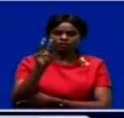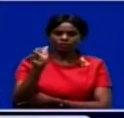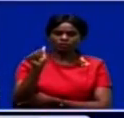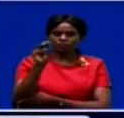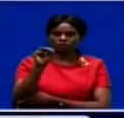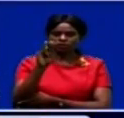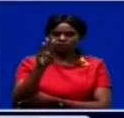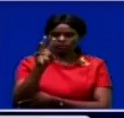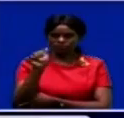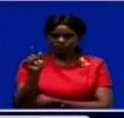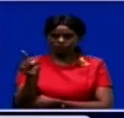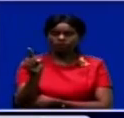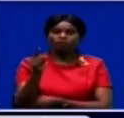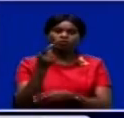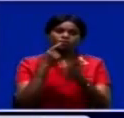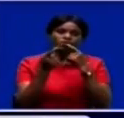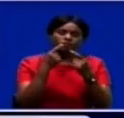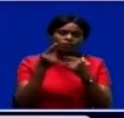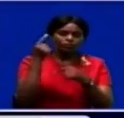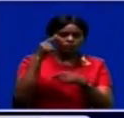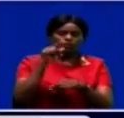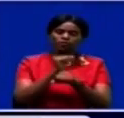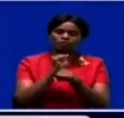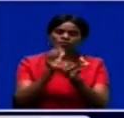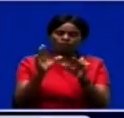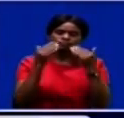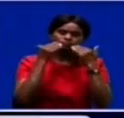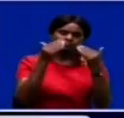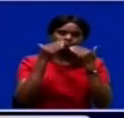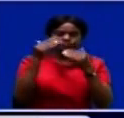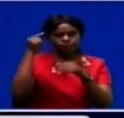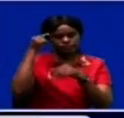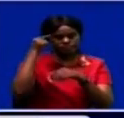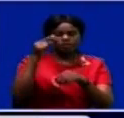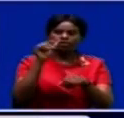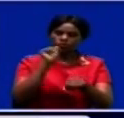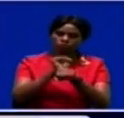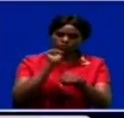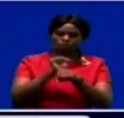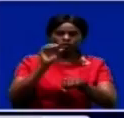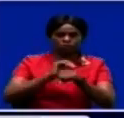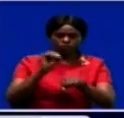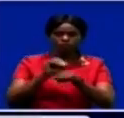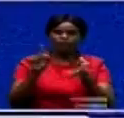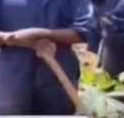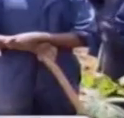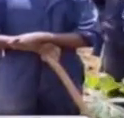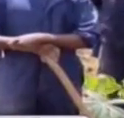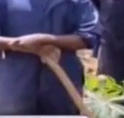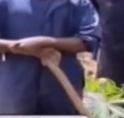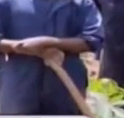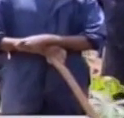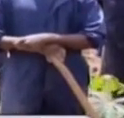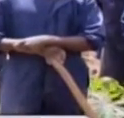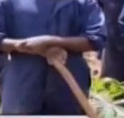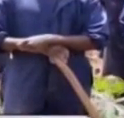of the workers, Collins Kabila thanked government for creating job opportunities for Kawambwa residents. Impressed,